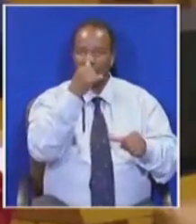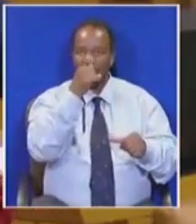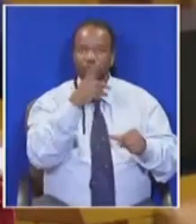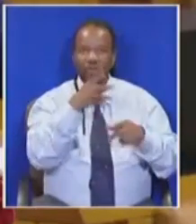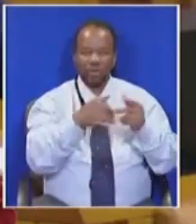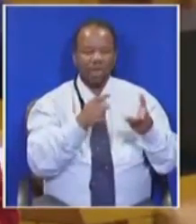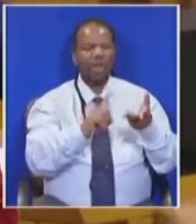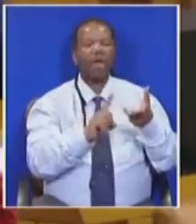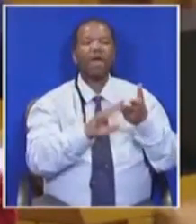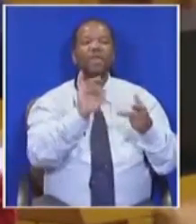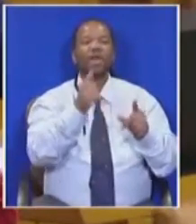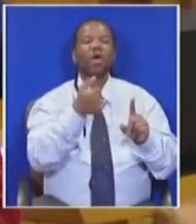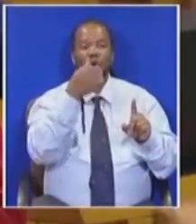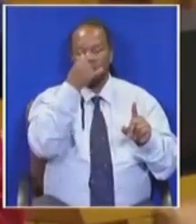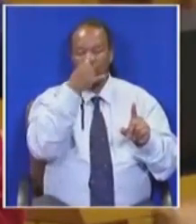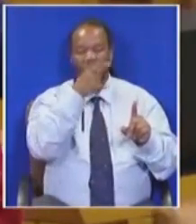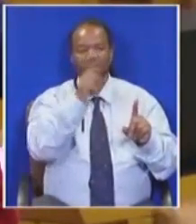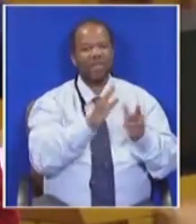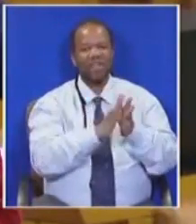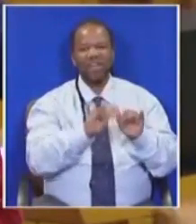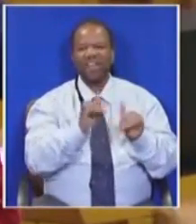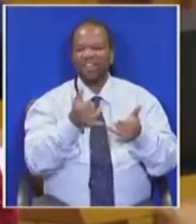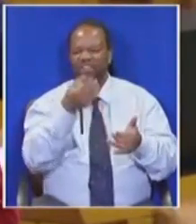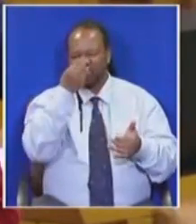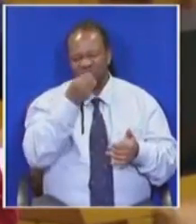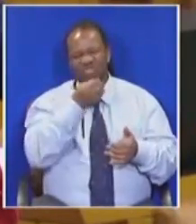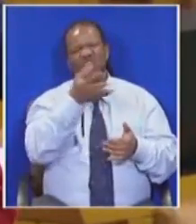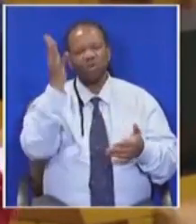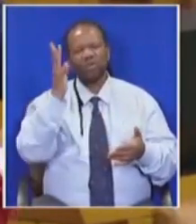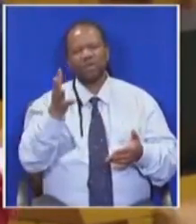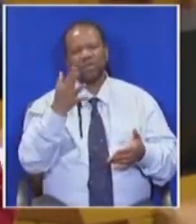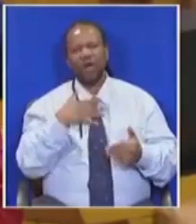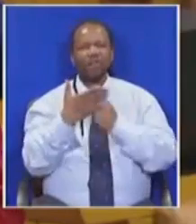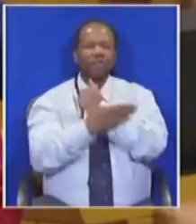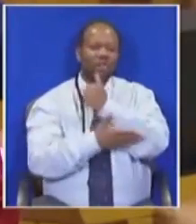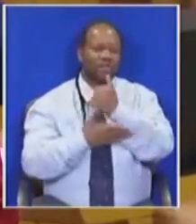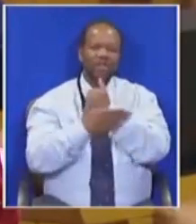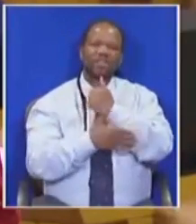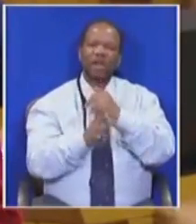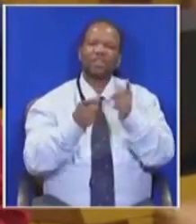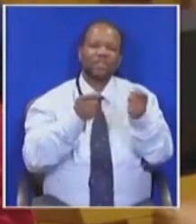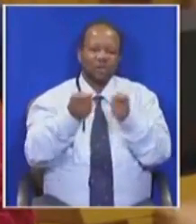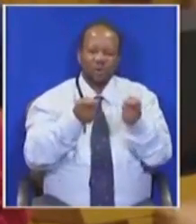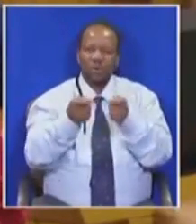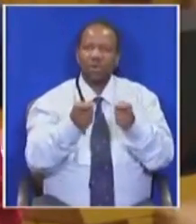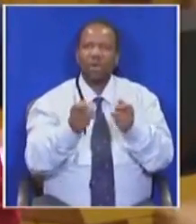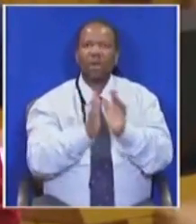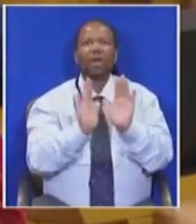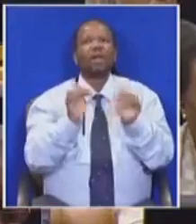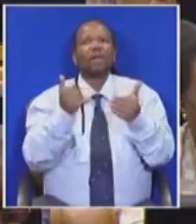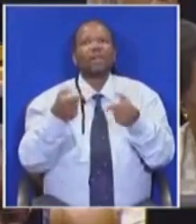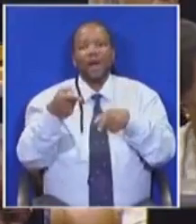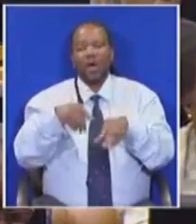going to form part of this nonsense of a captured soul called Malusi Gigaba. We're surrendered. Our